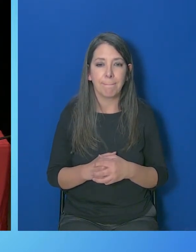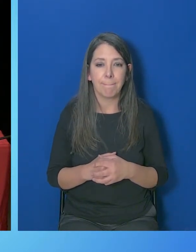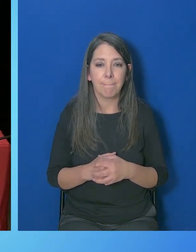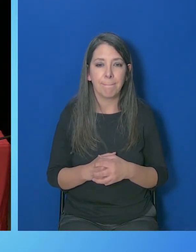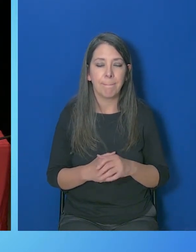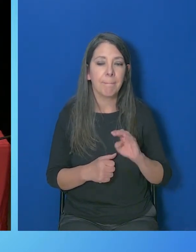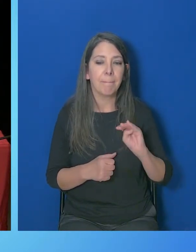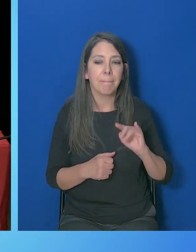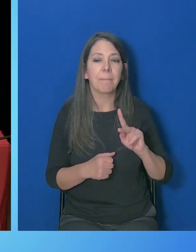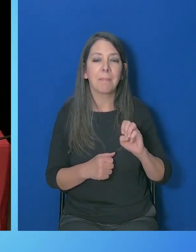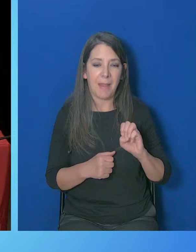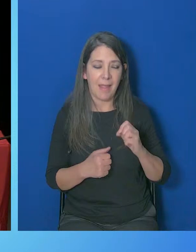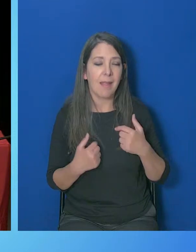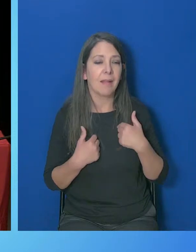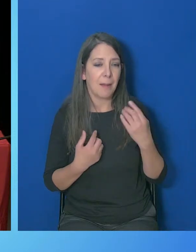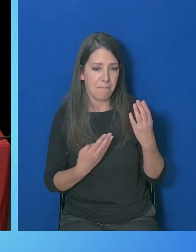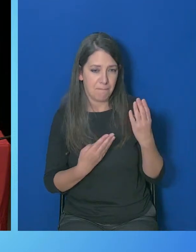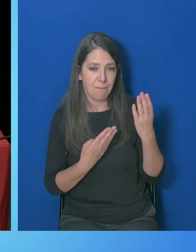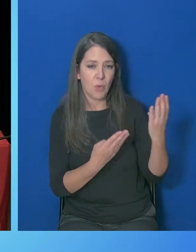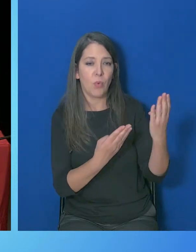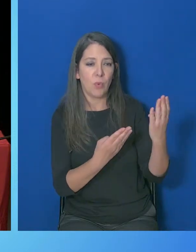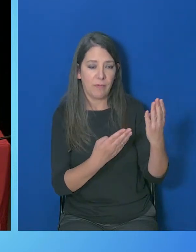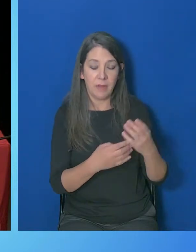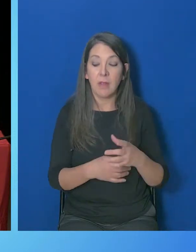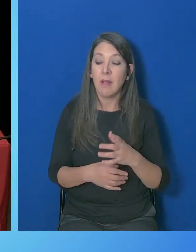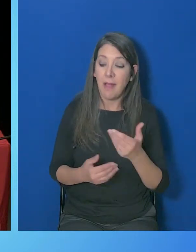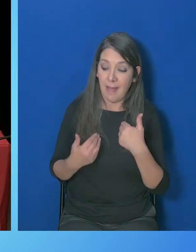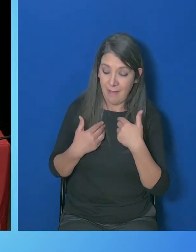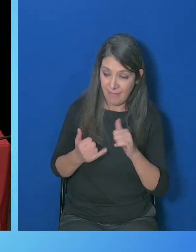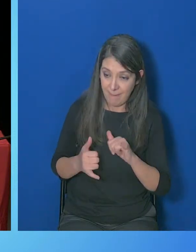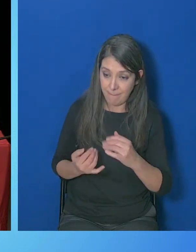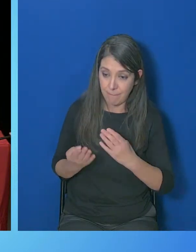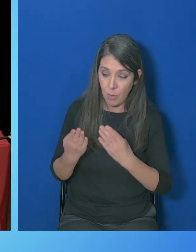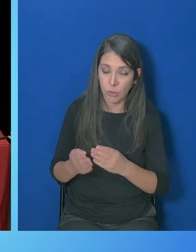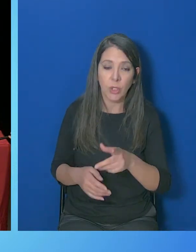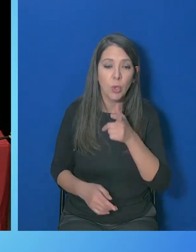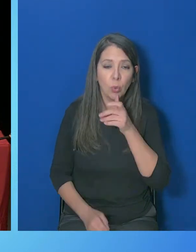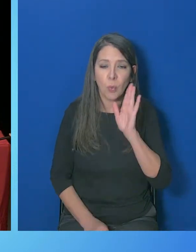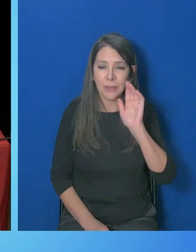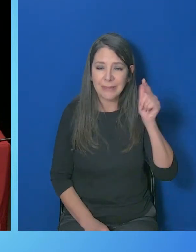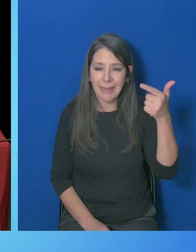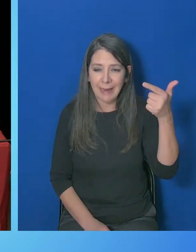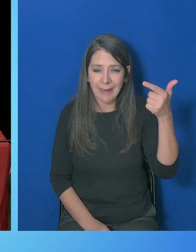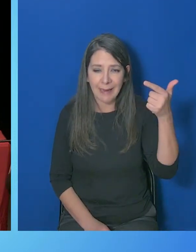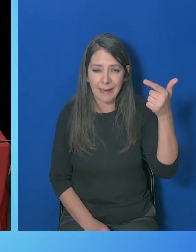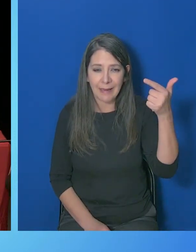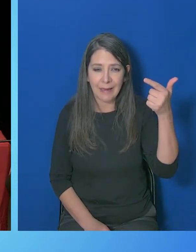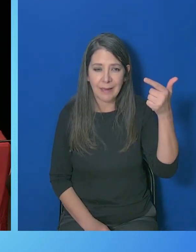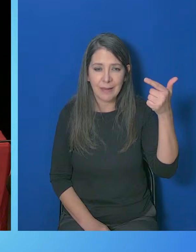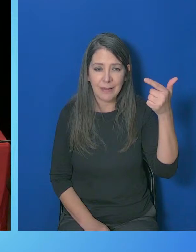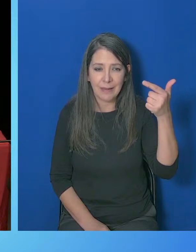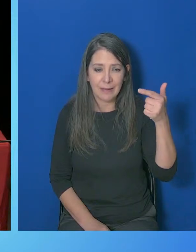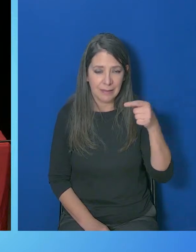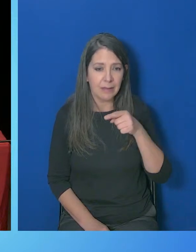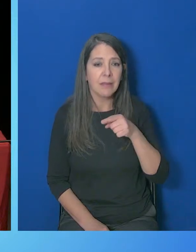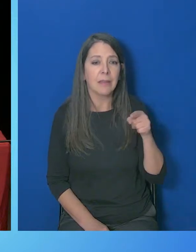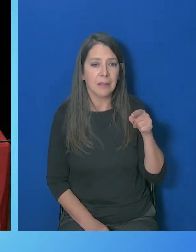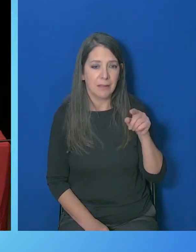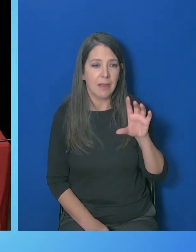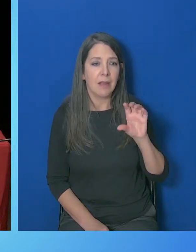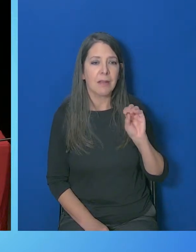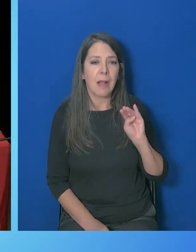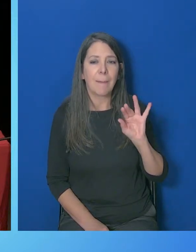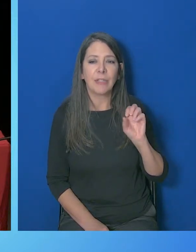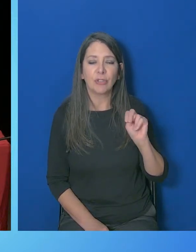So moved. I have a motion. Do I have a second? I second. Thank you,